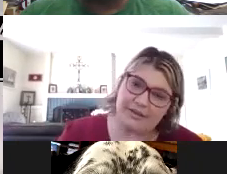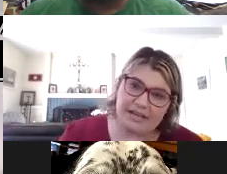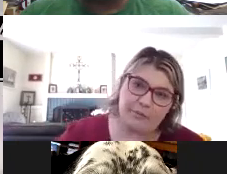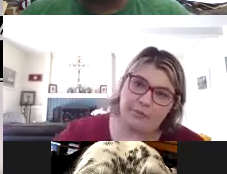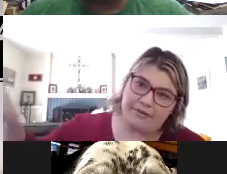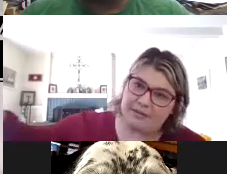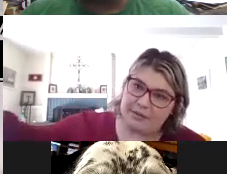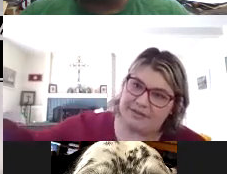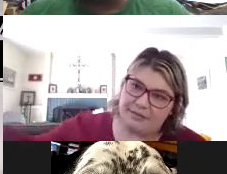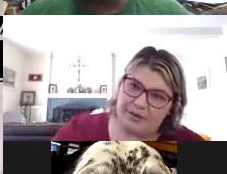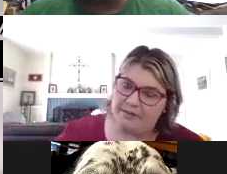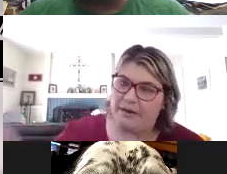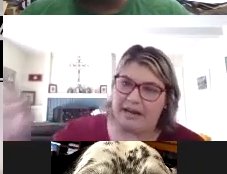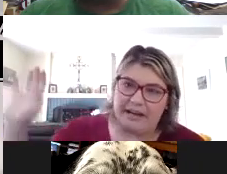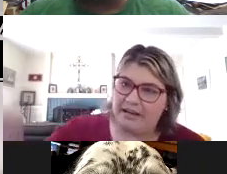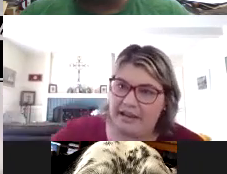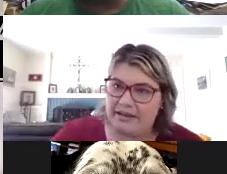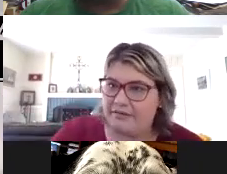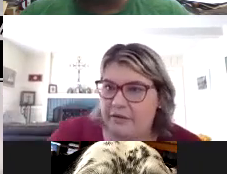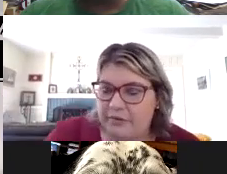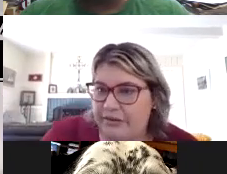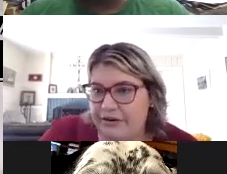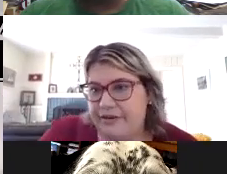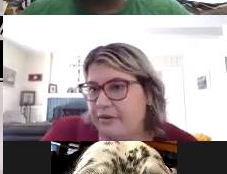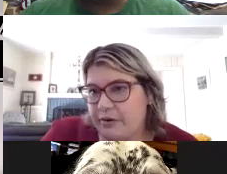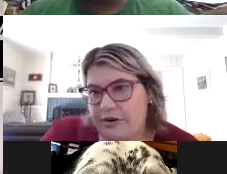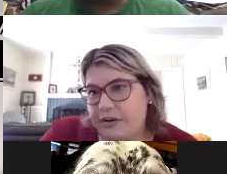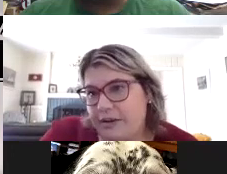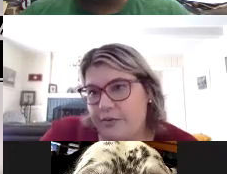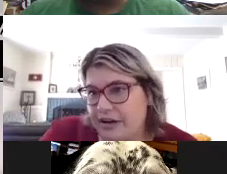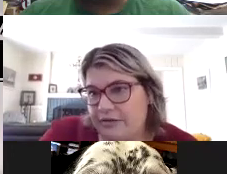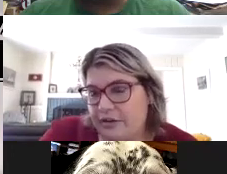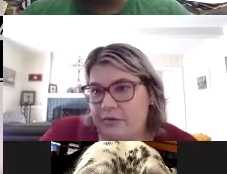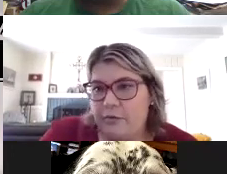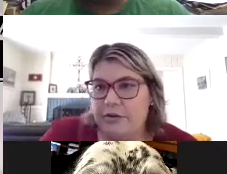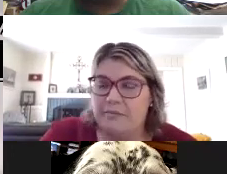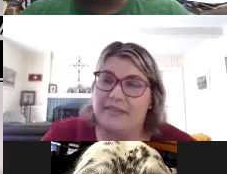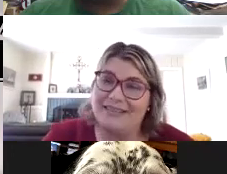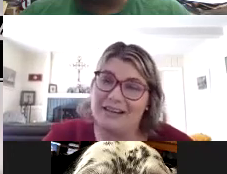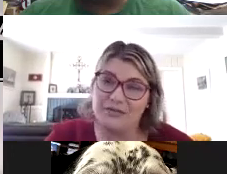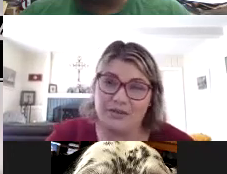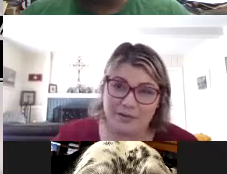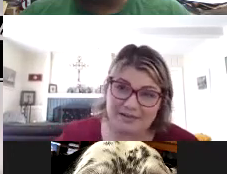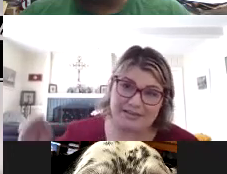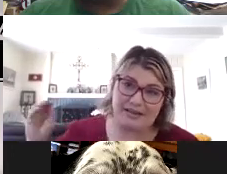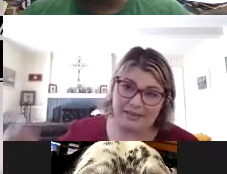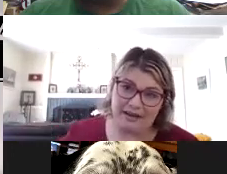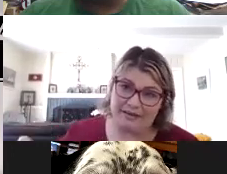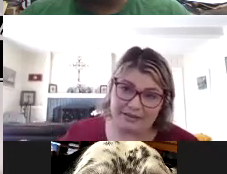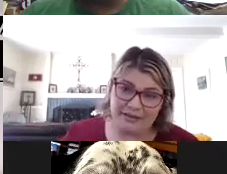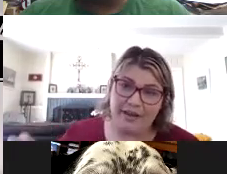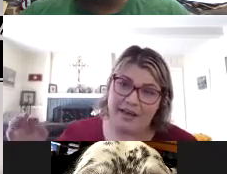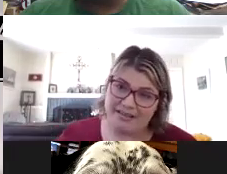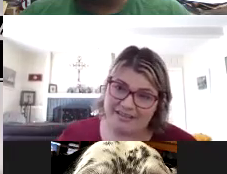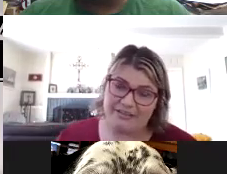So they'll say, well, this person's won by the end of November 3rd or early in the morning of November 4th, but that's actually the